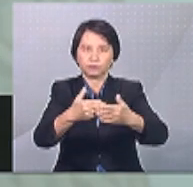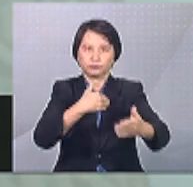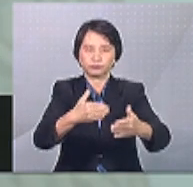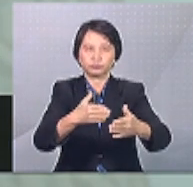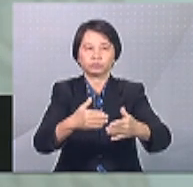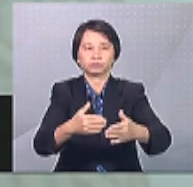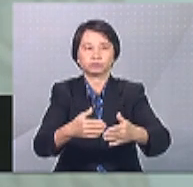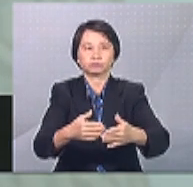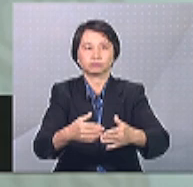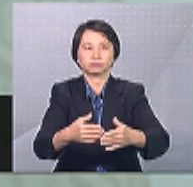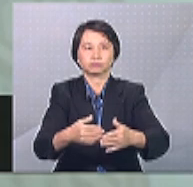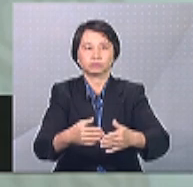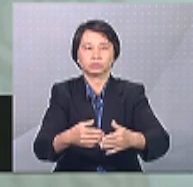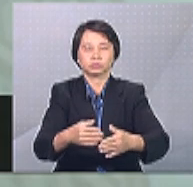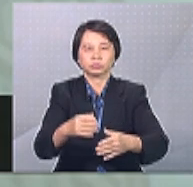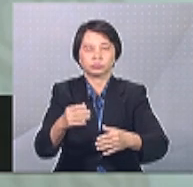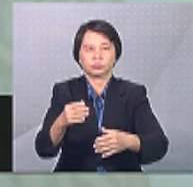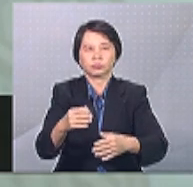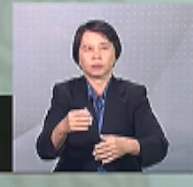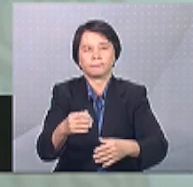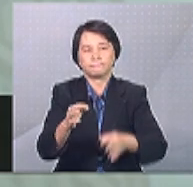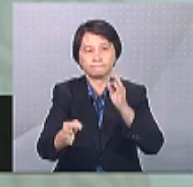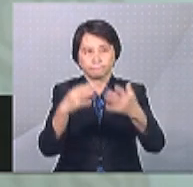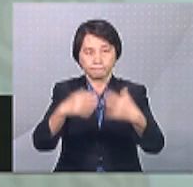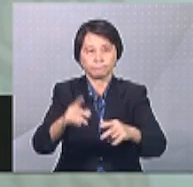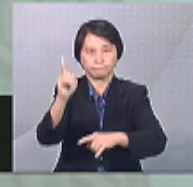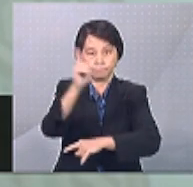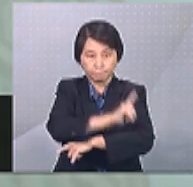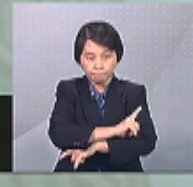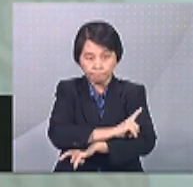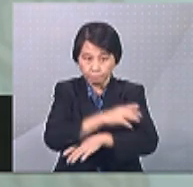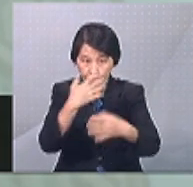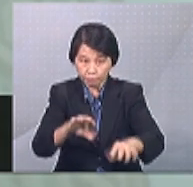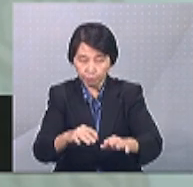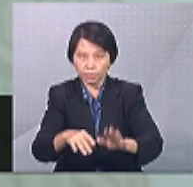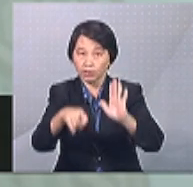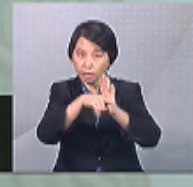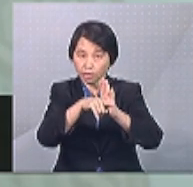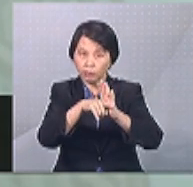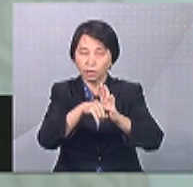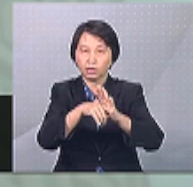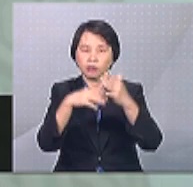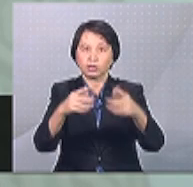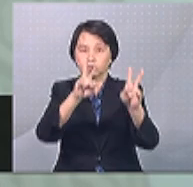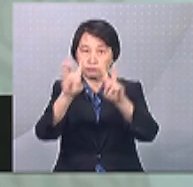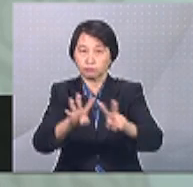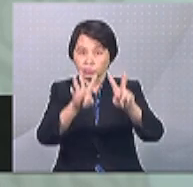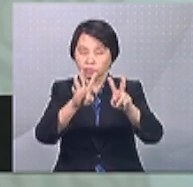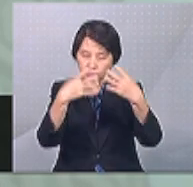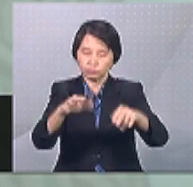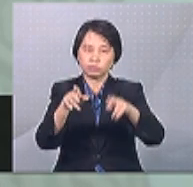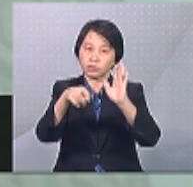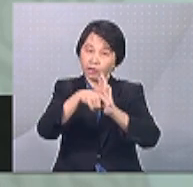13th, day 13. So once the day 13 negative, then we allow them to go back. Just a quick follow up on that. But